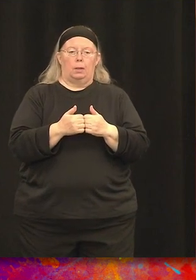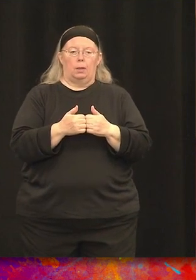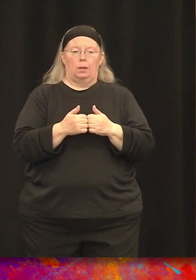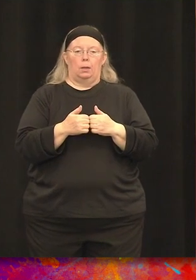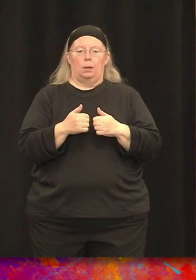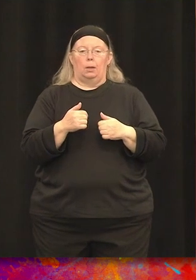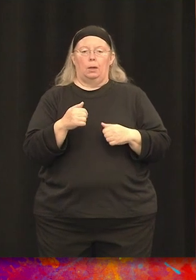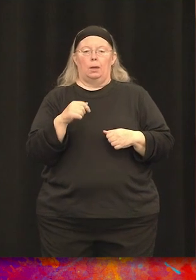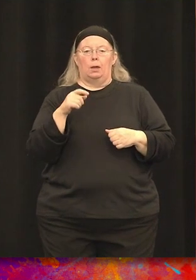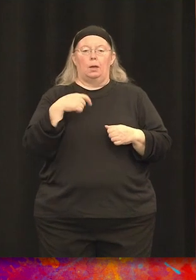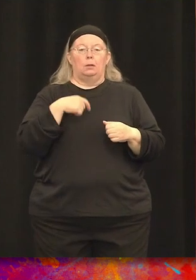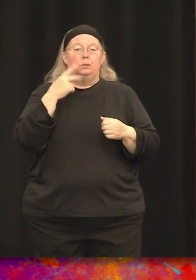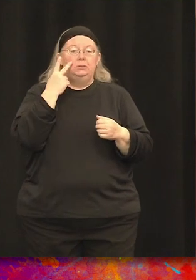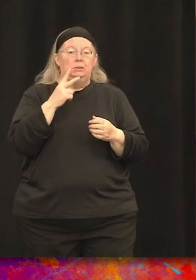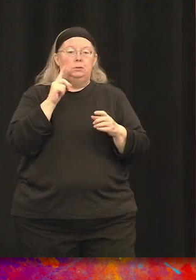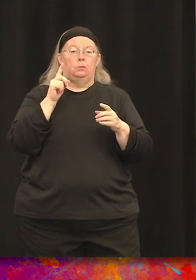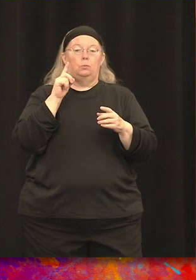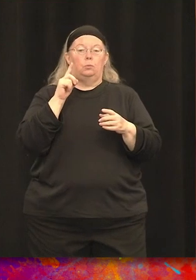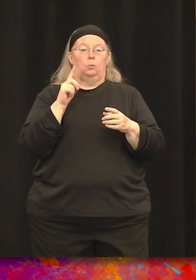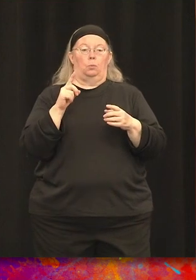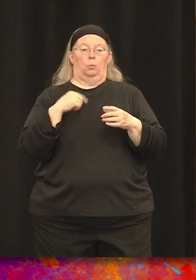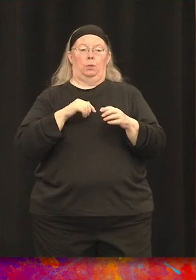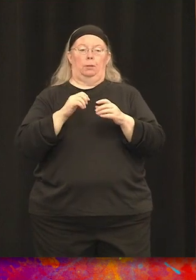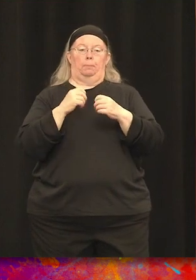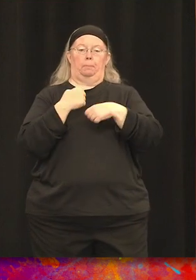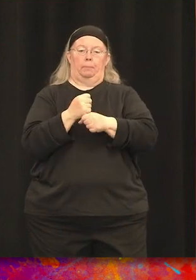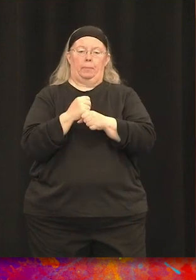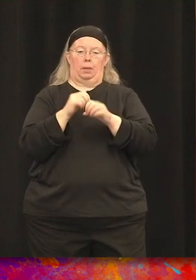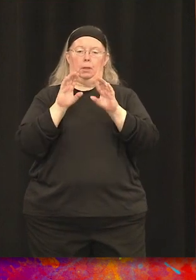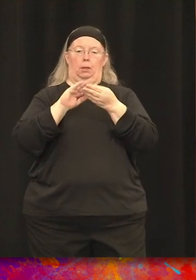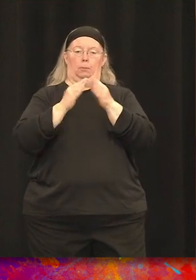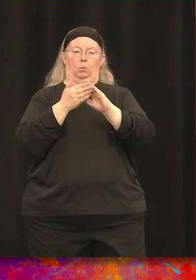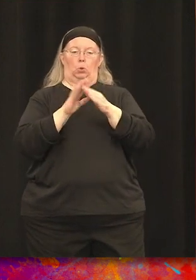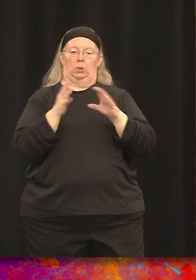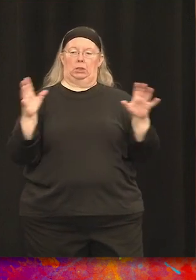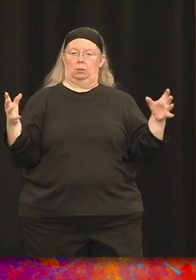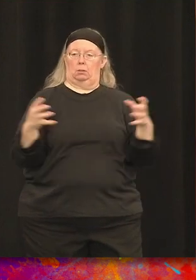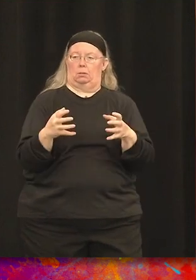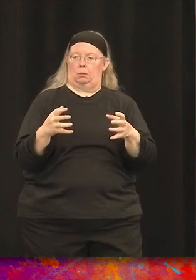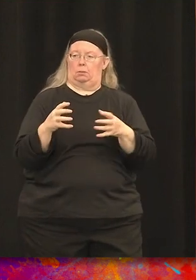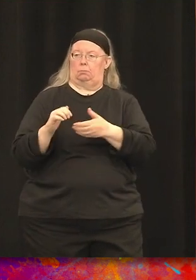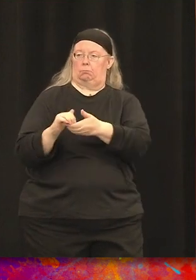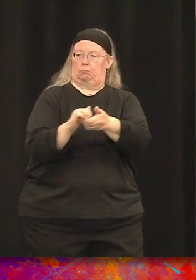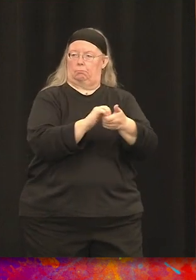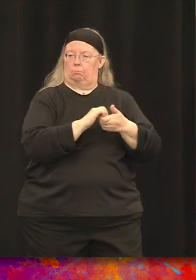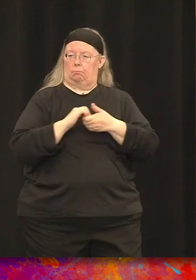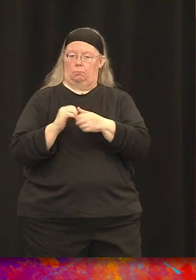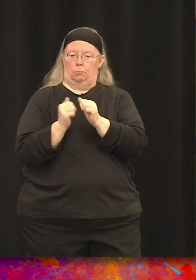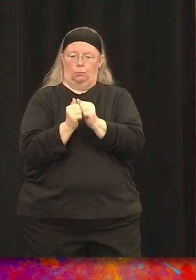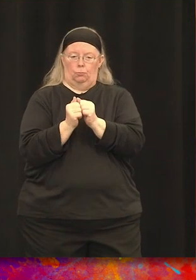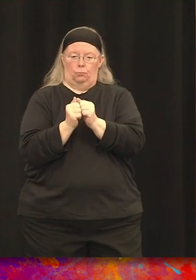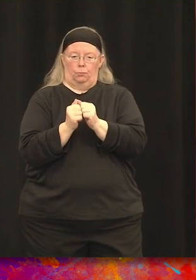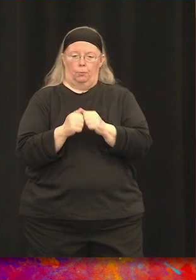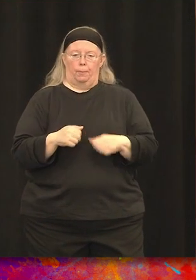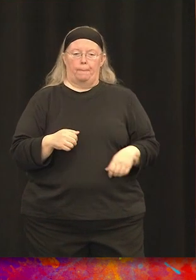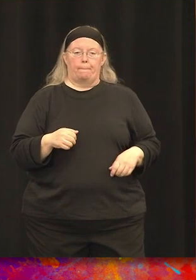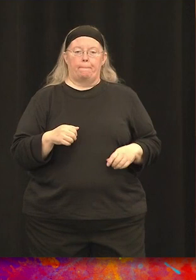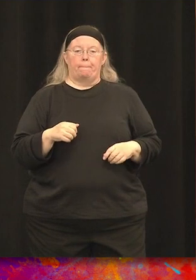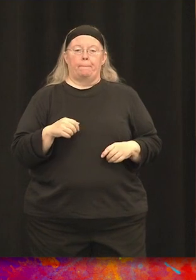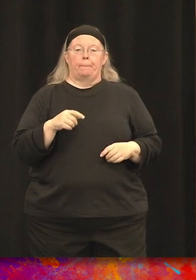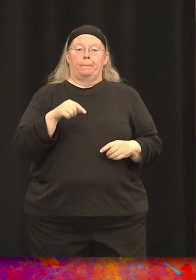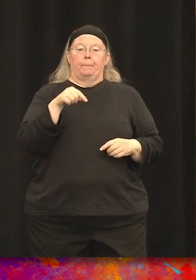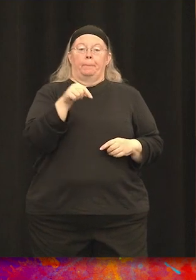that number shows that we're succeeding. These conferences have made such an impact on me, and I know on you as